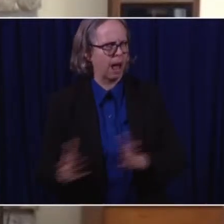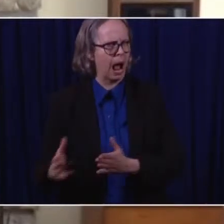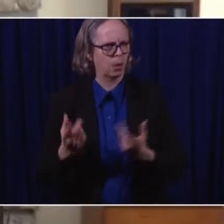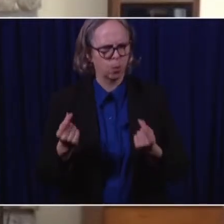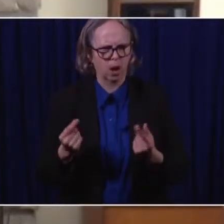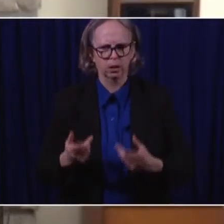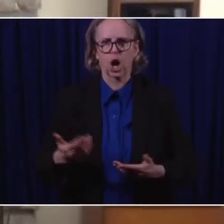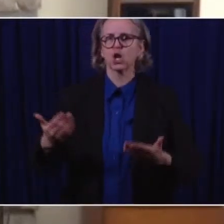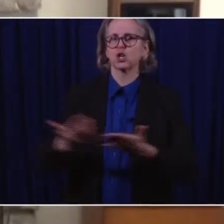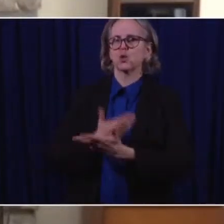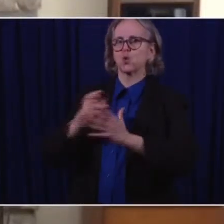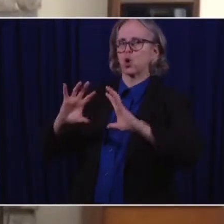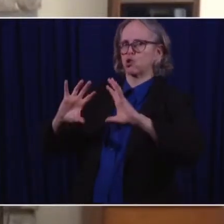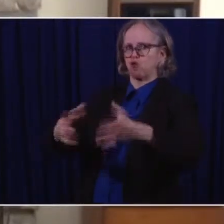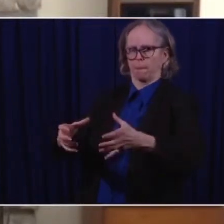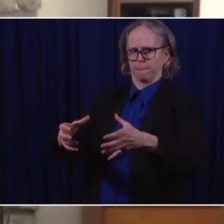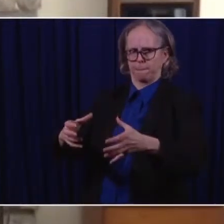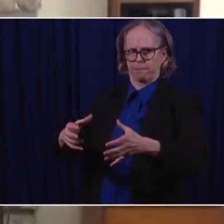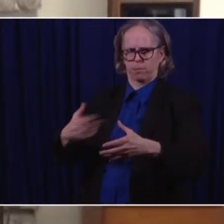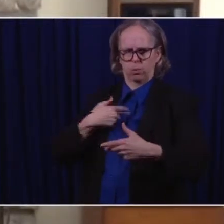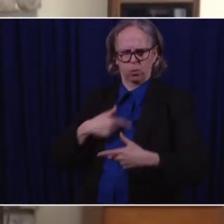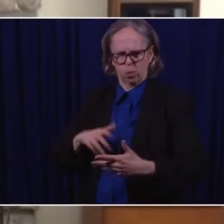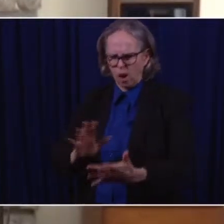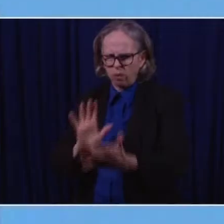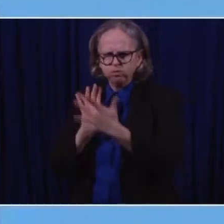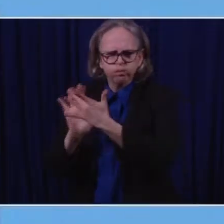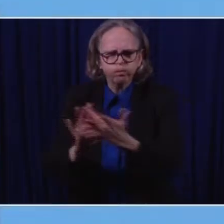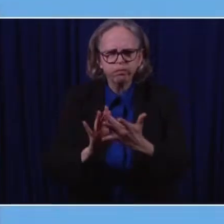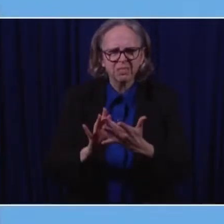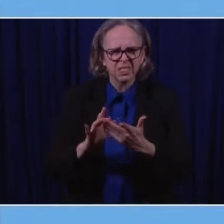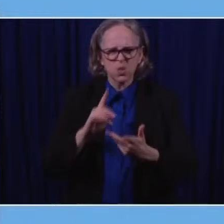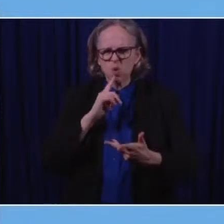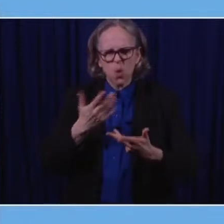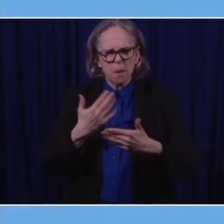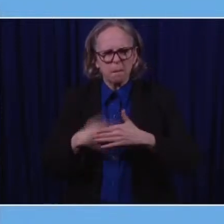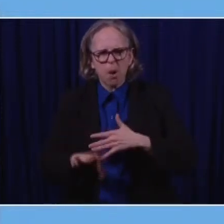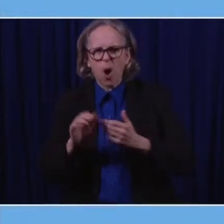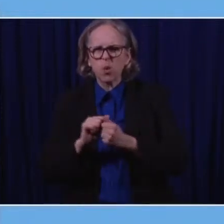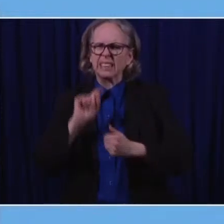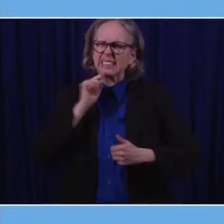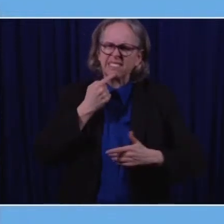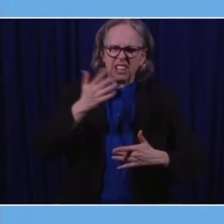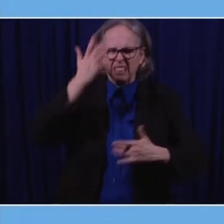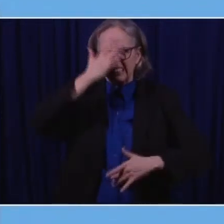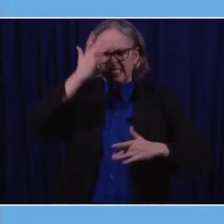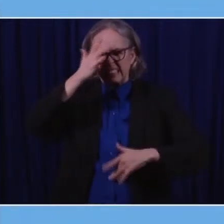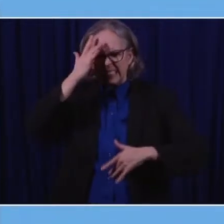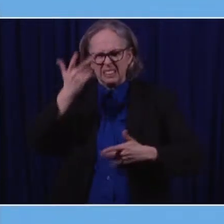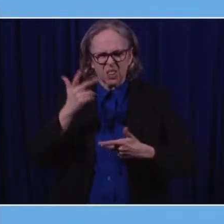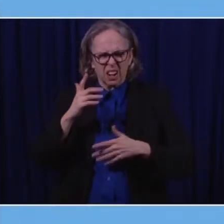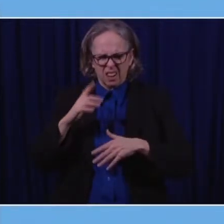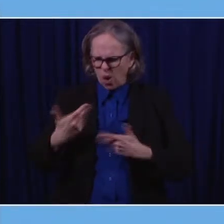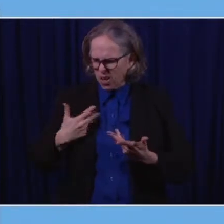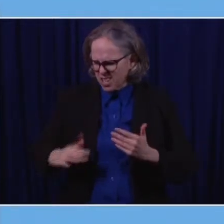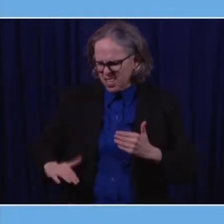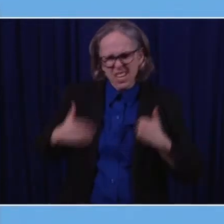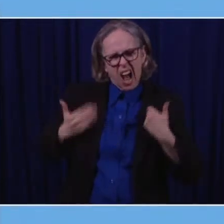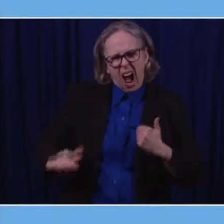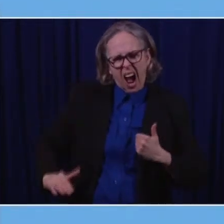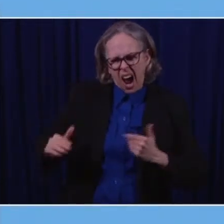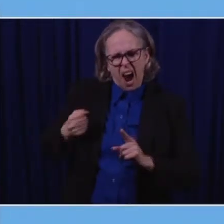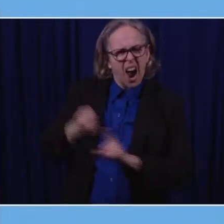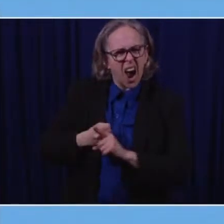certain conditions they're born with, or those that were diagnosed in childhood and carried into adulthood, will be able to begin